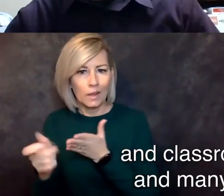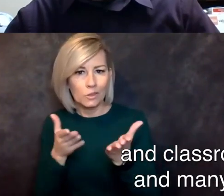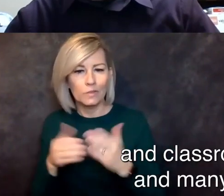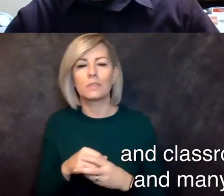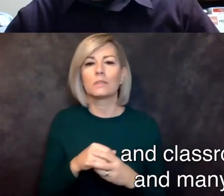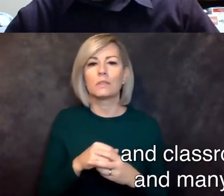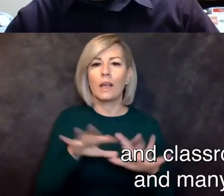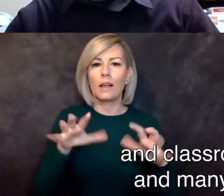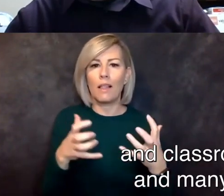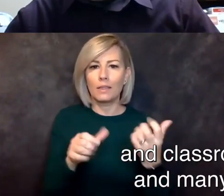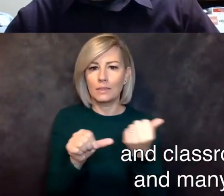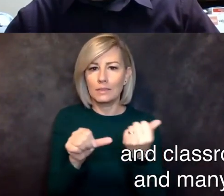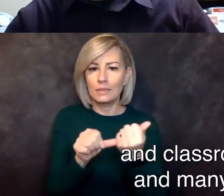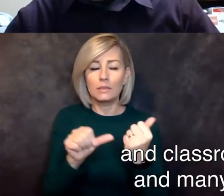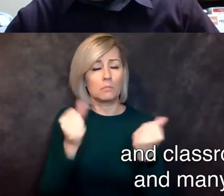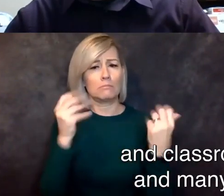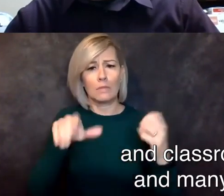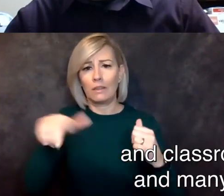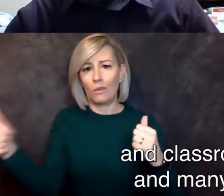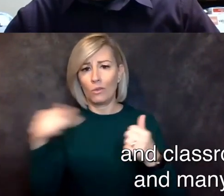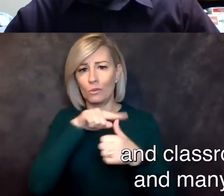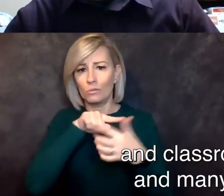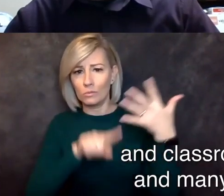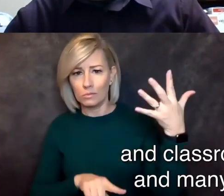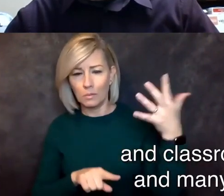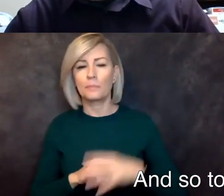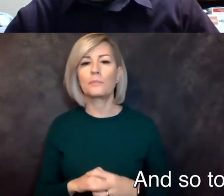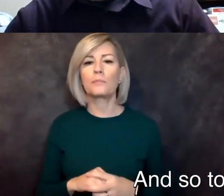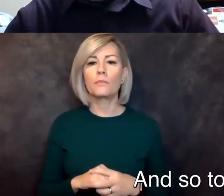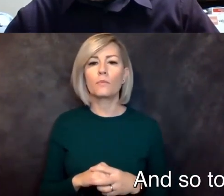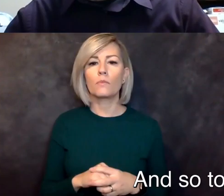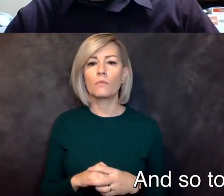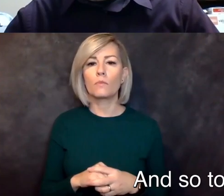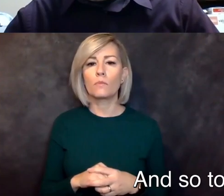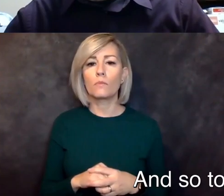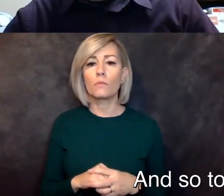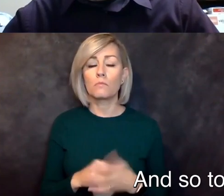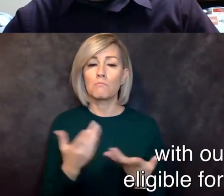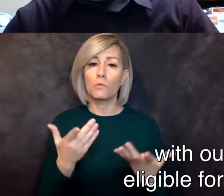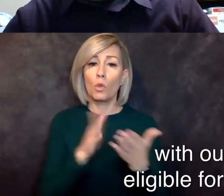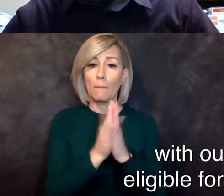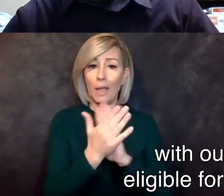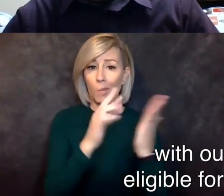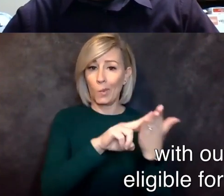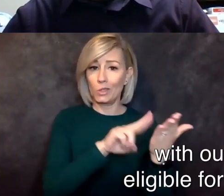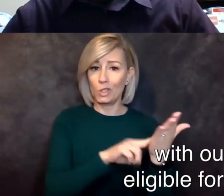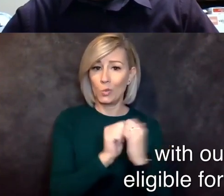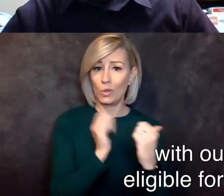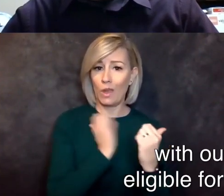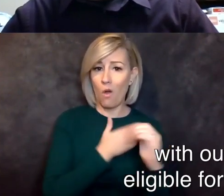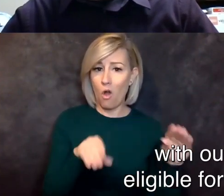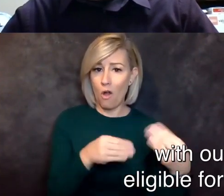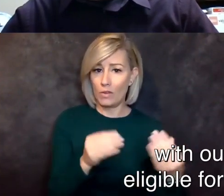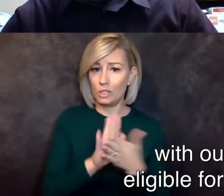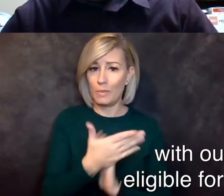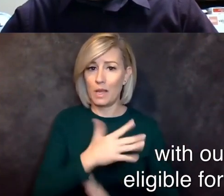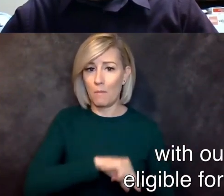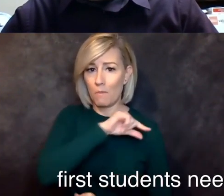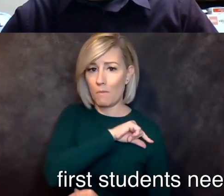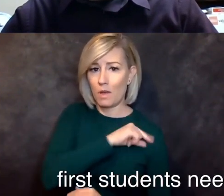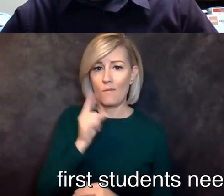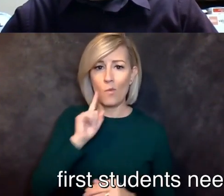assistance, and many other as well. And so, to get registered with our office to be eligible for these services,